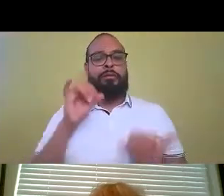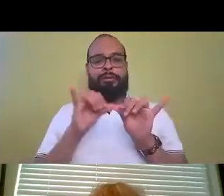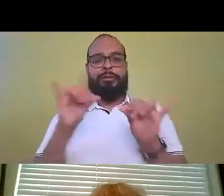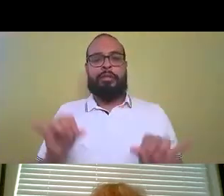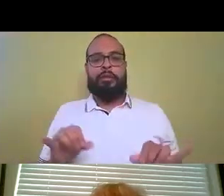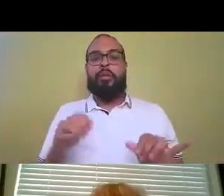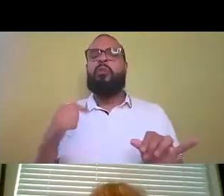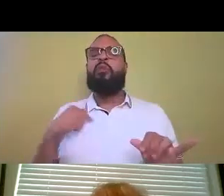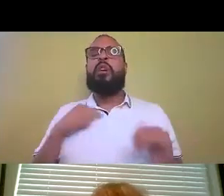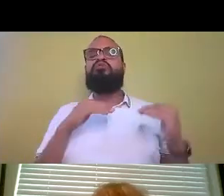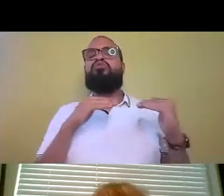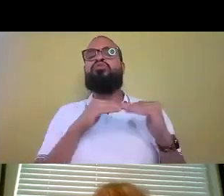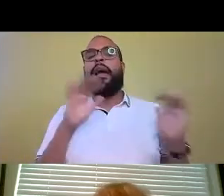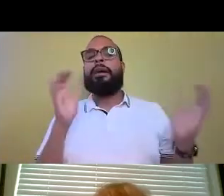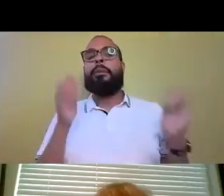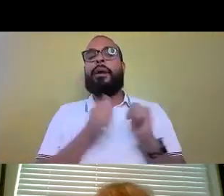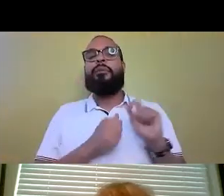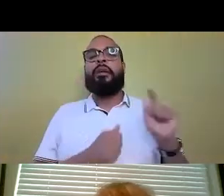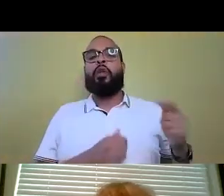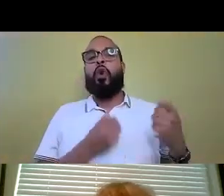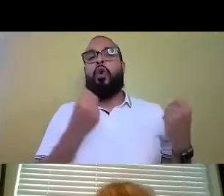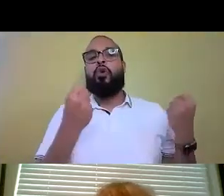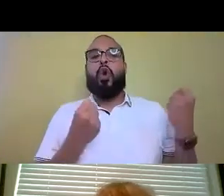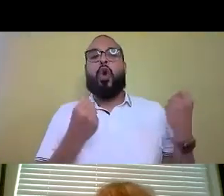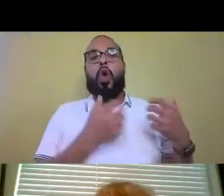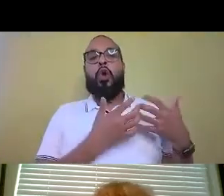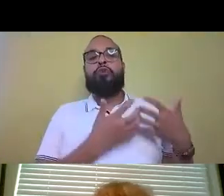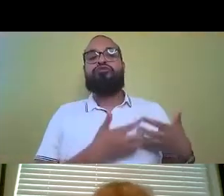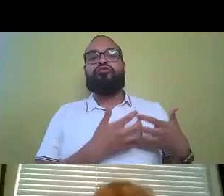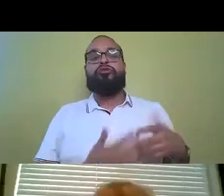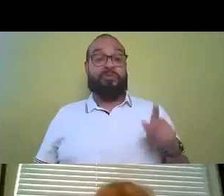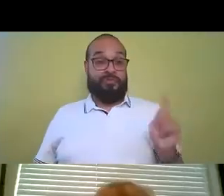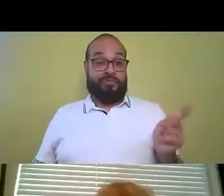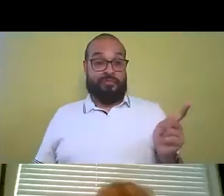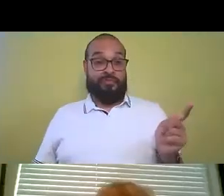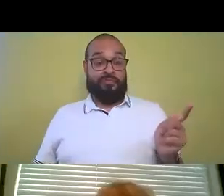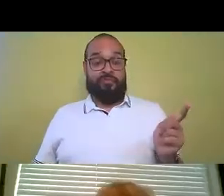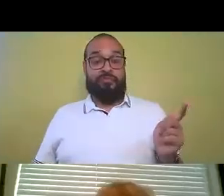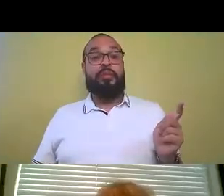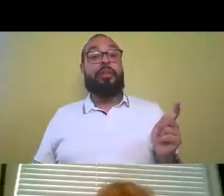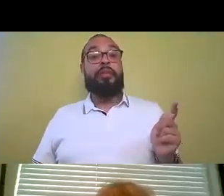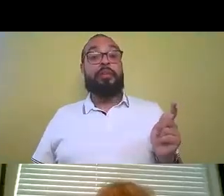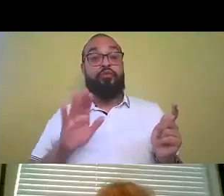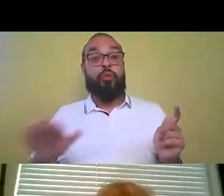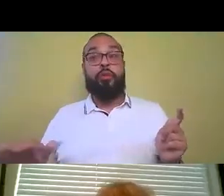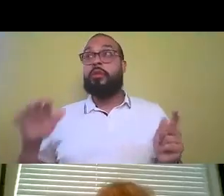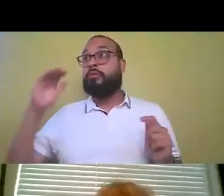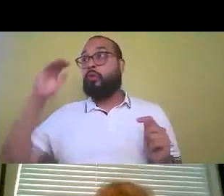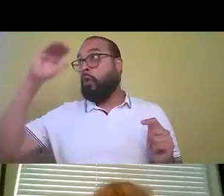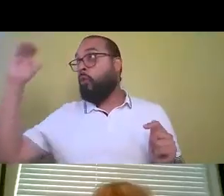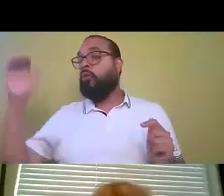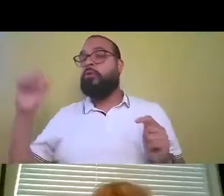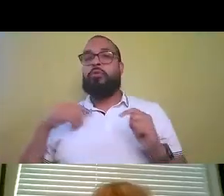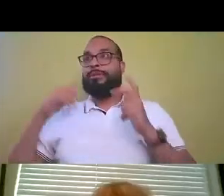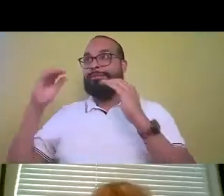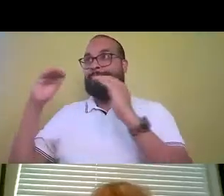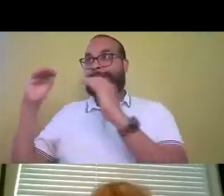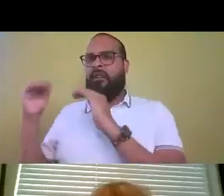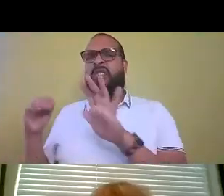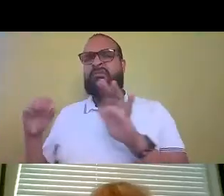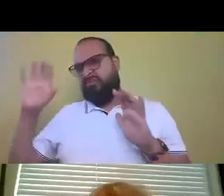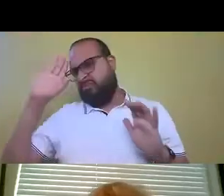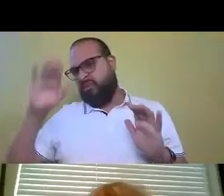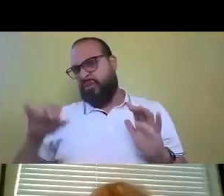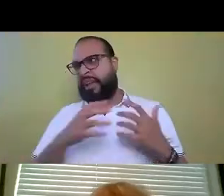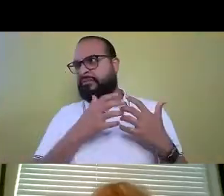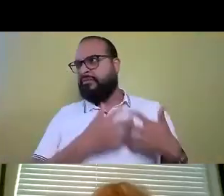in a car. And we teach the children and the adults that this engine in the car, just like the engine